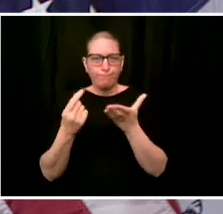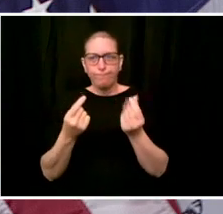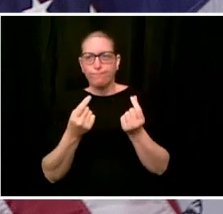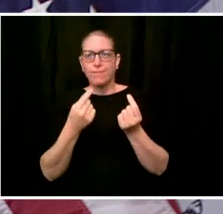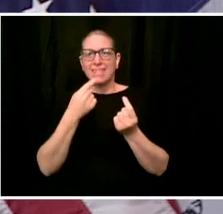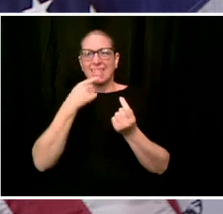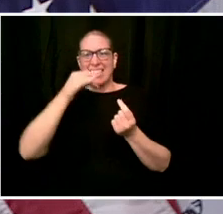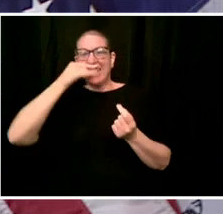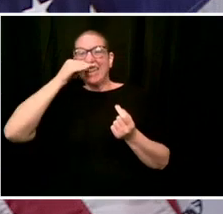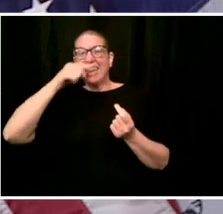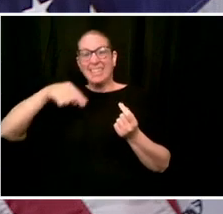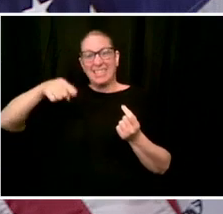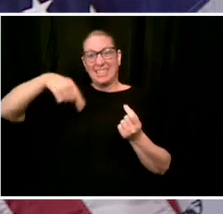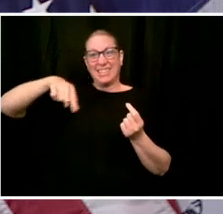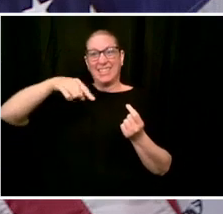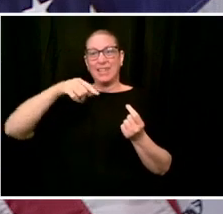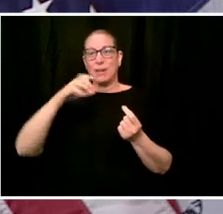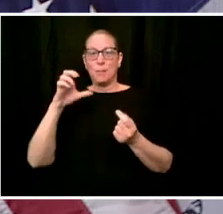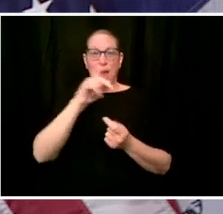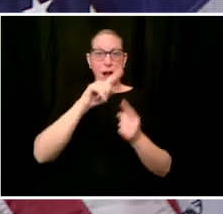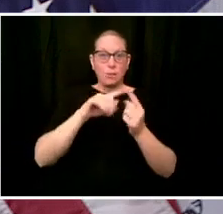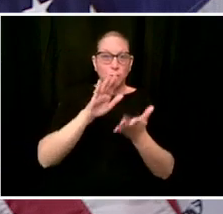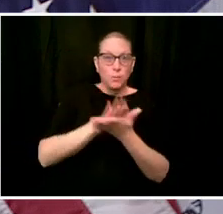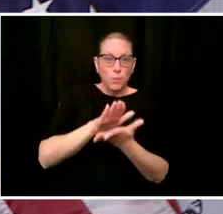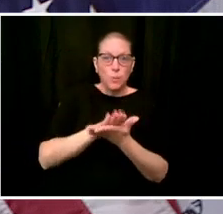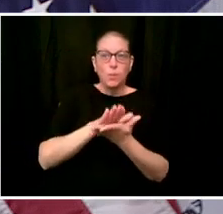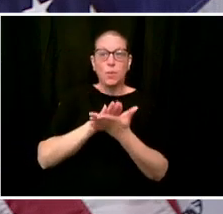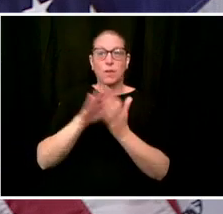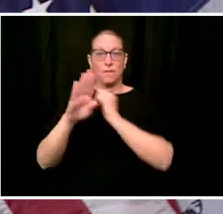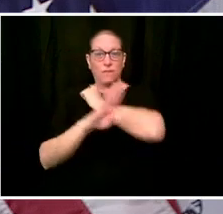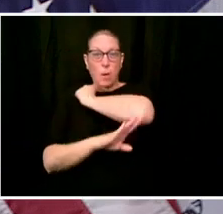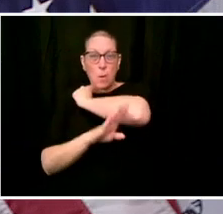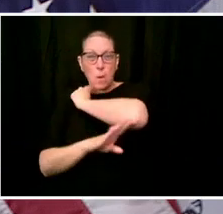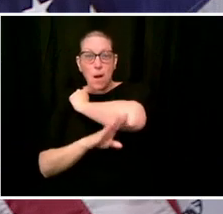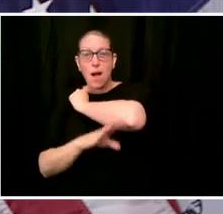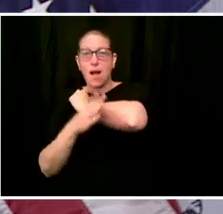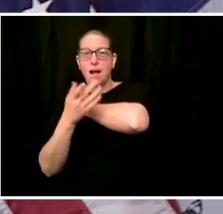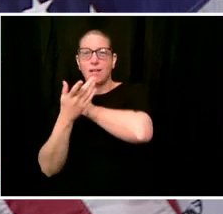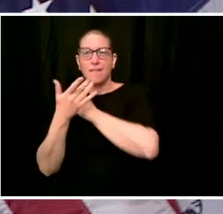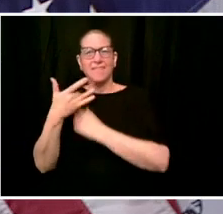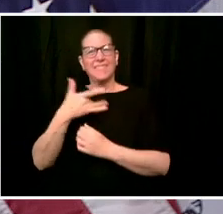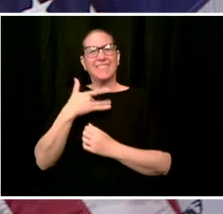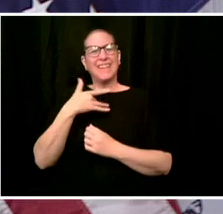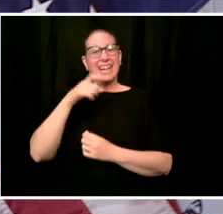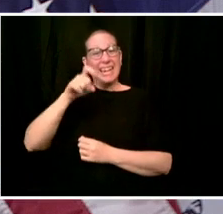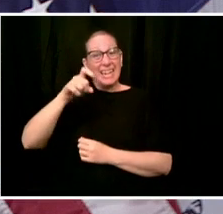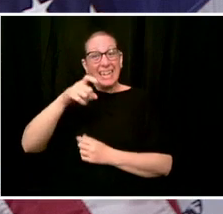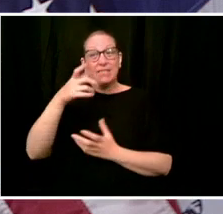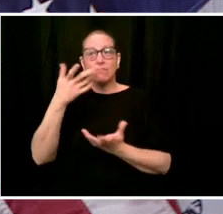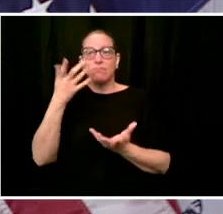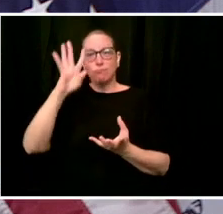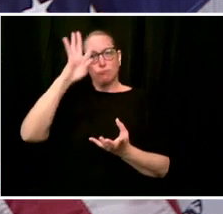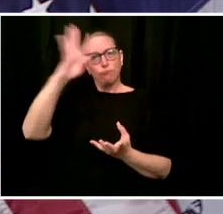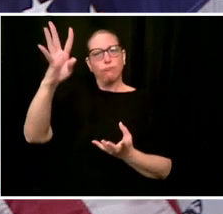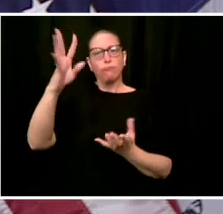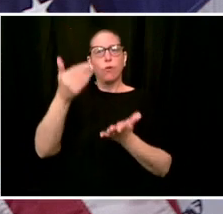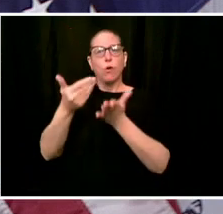hybrid scenario where the kids go to school one day and then have online the next. Wondering